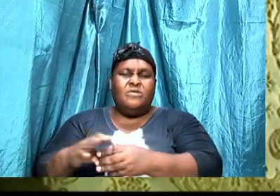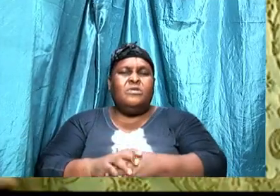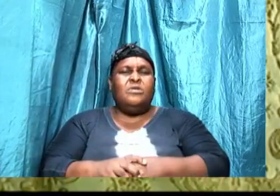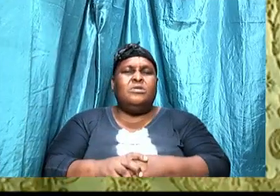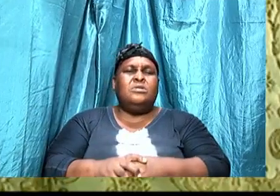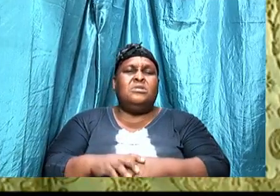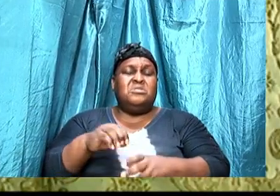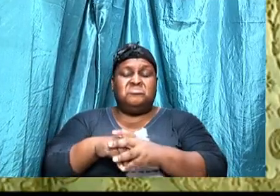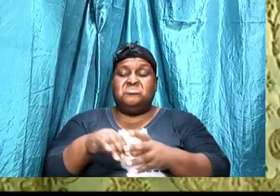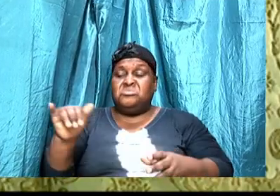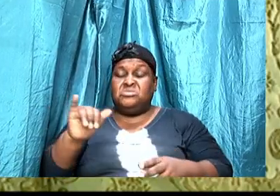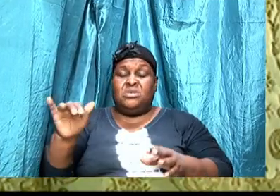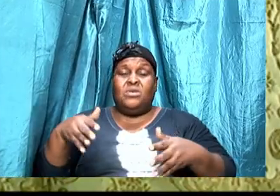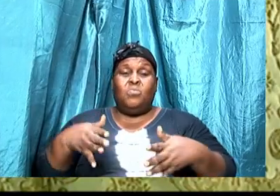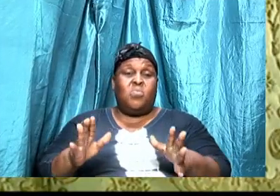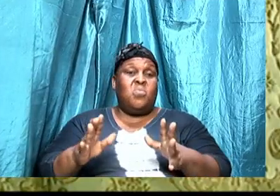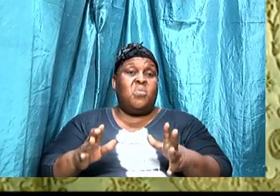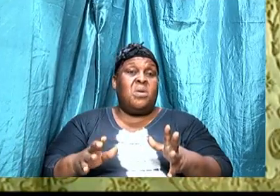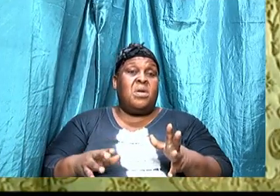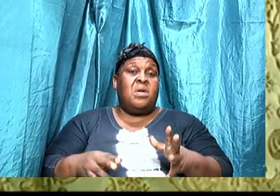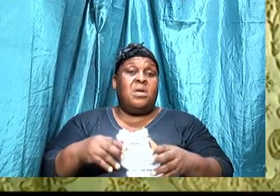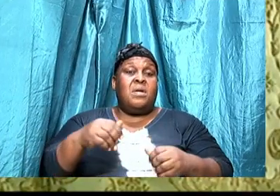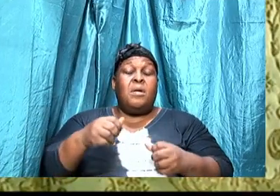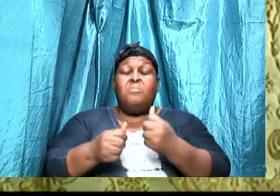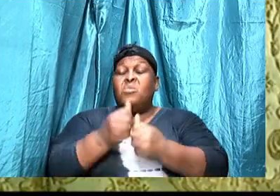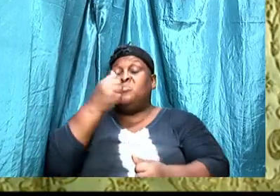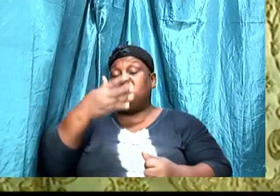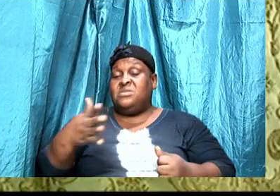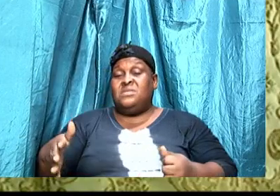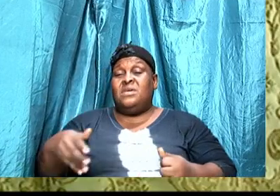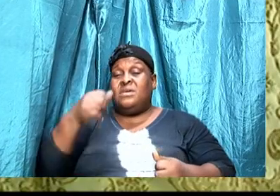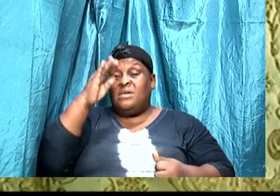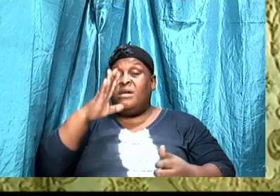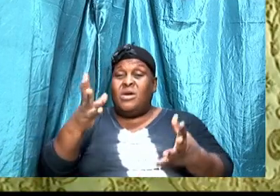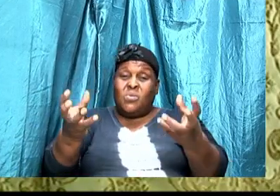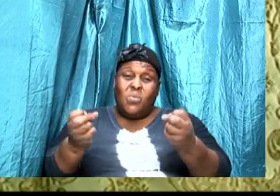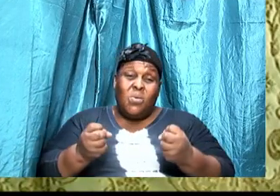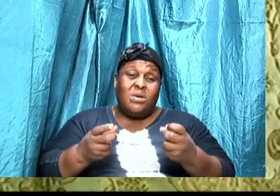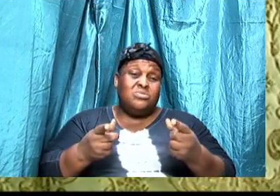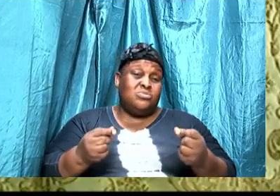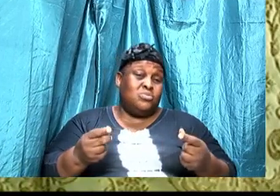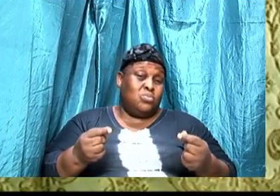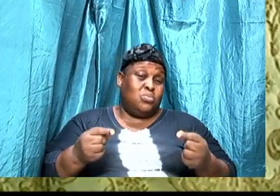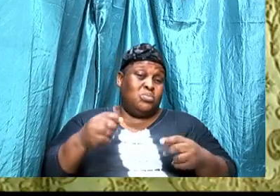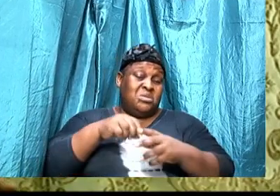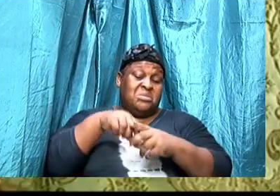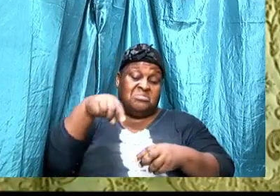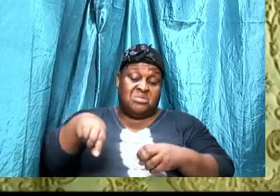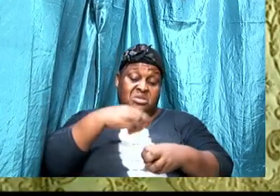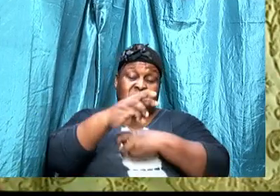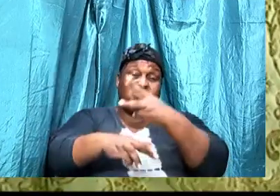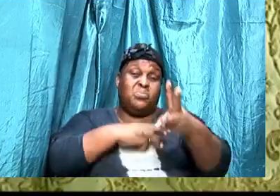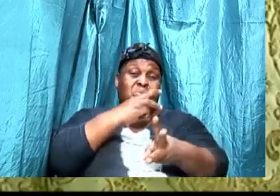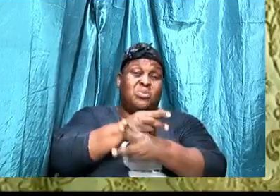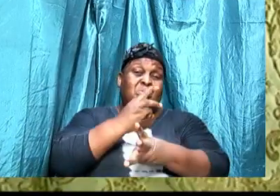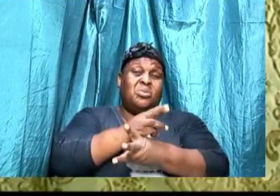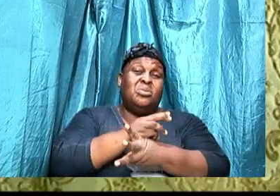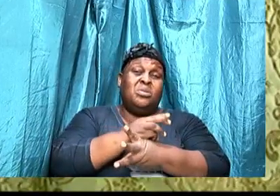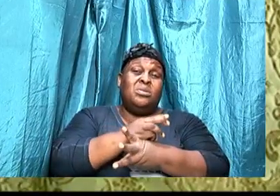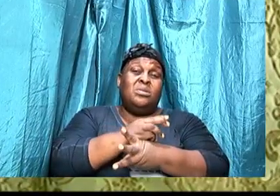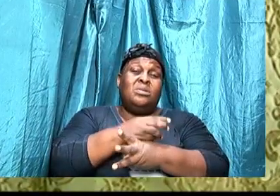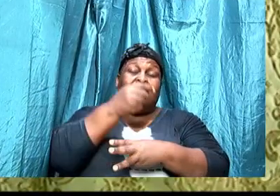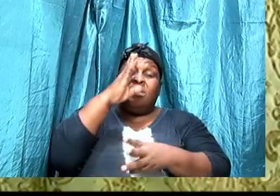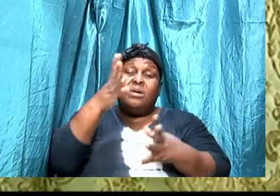that Christ would want to do in this world at this time, he wants to do it through his